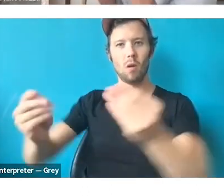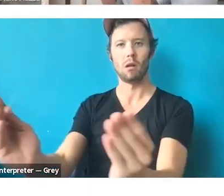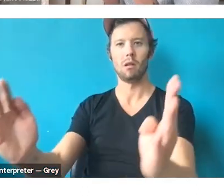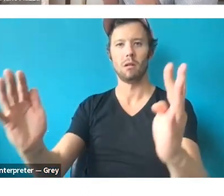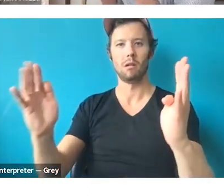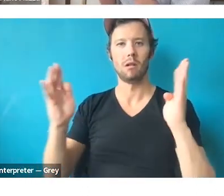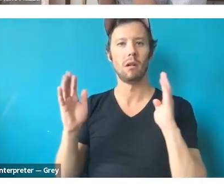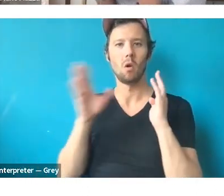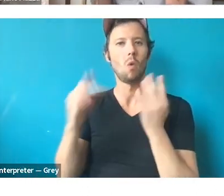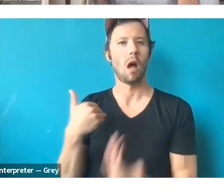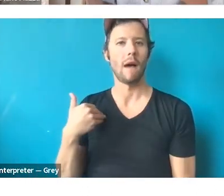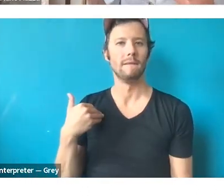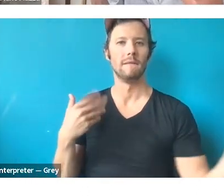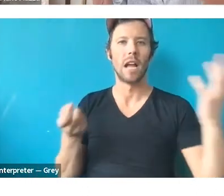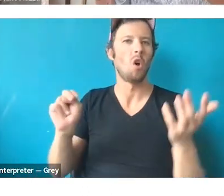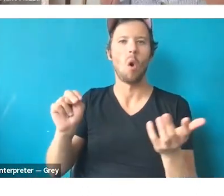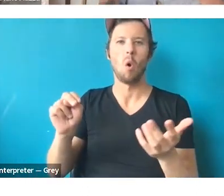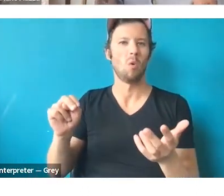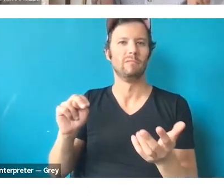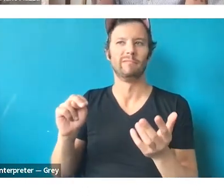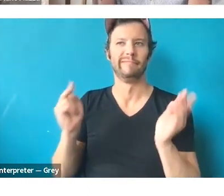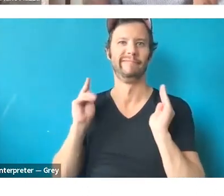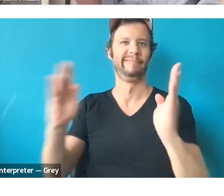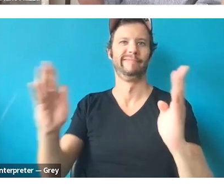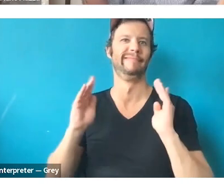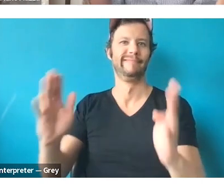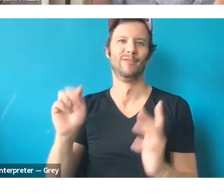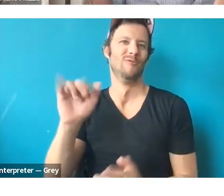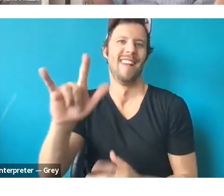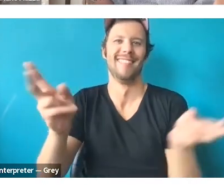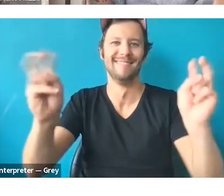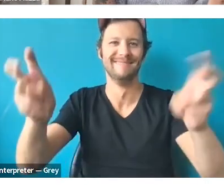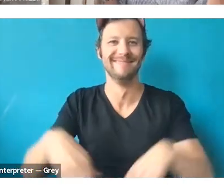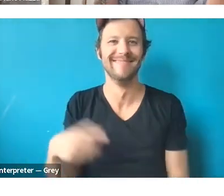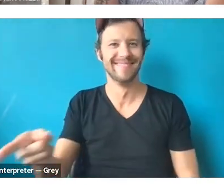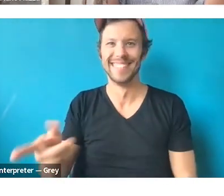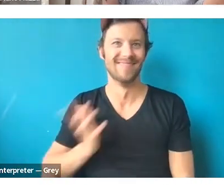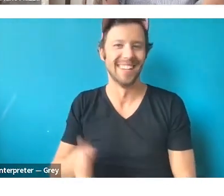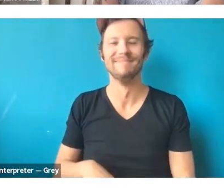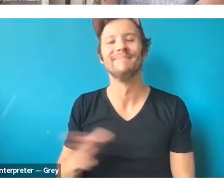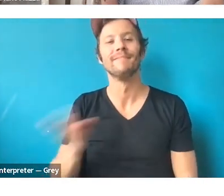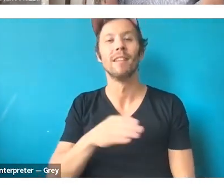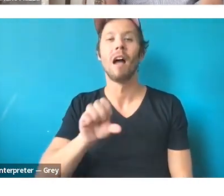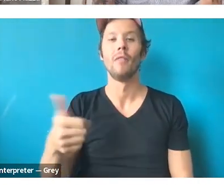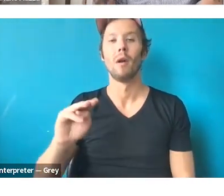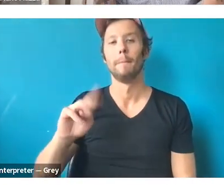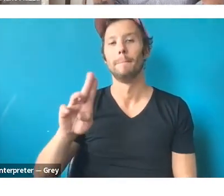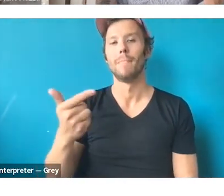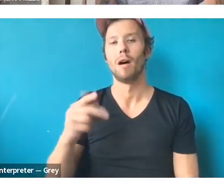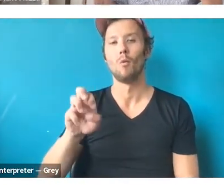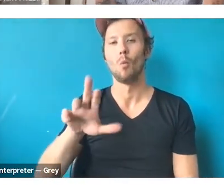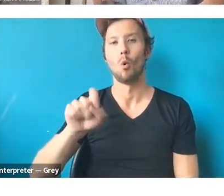land, goldenrod thrives. Mugwort is also bizarrely an invasive, but it's also a